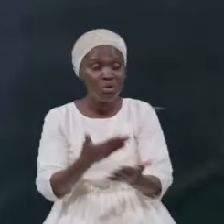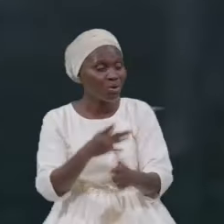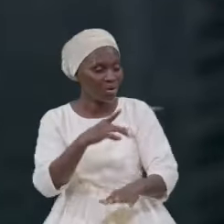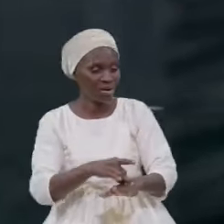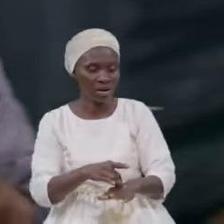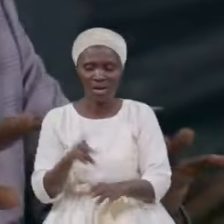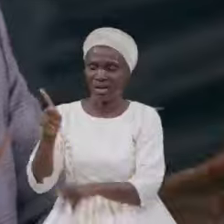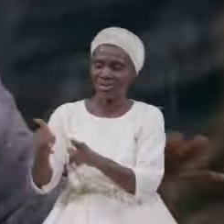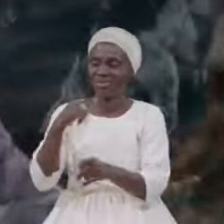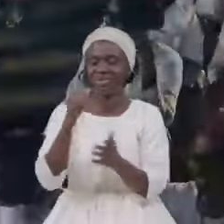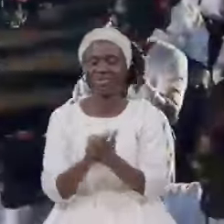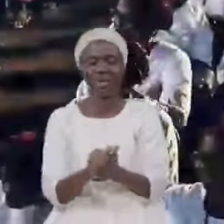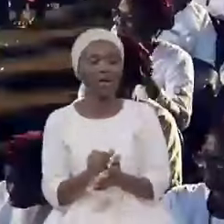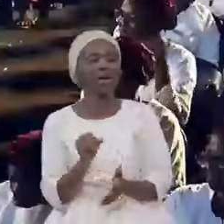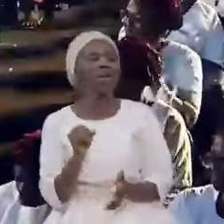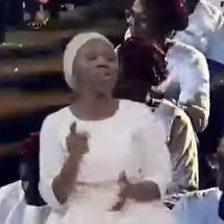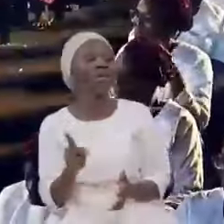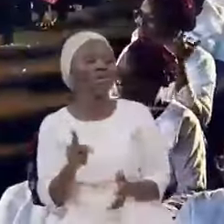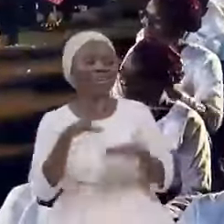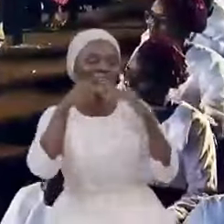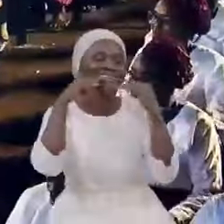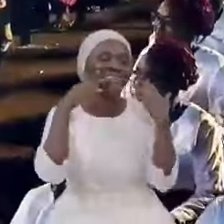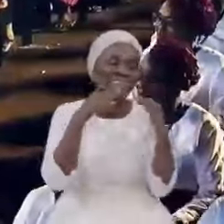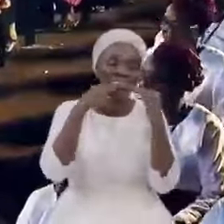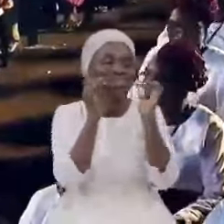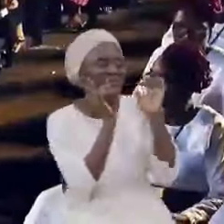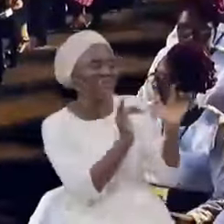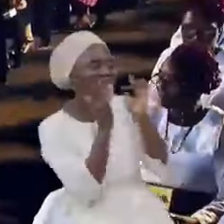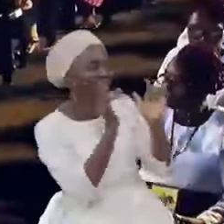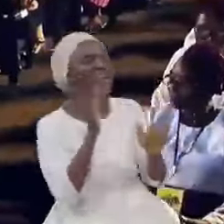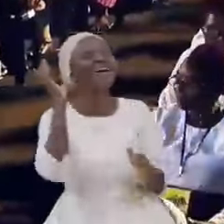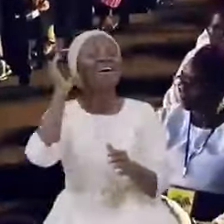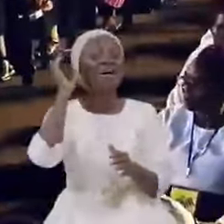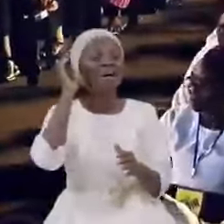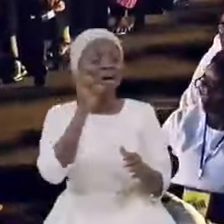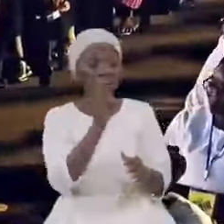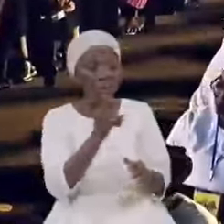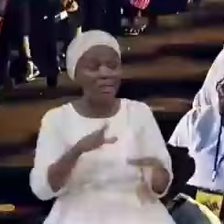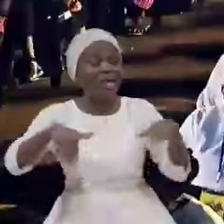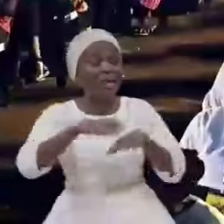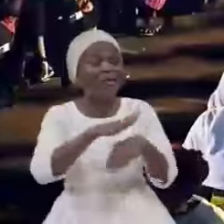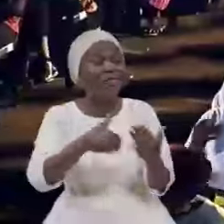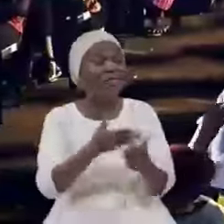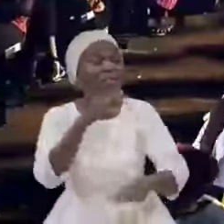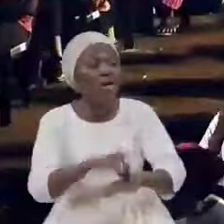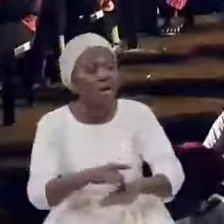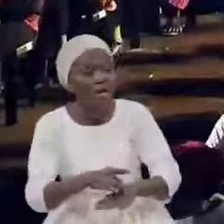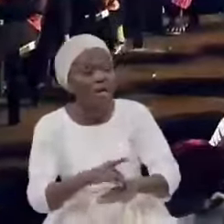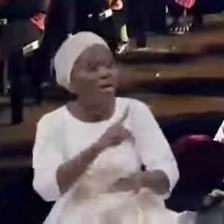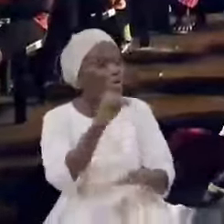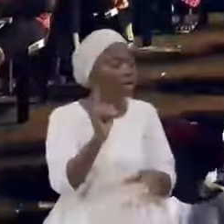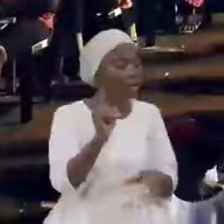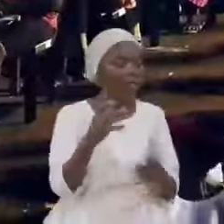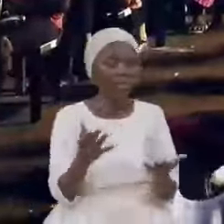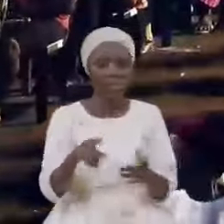water, rain, covering the whole earth. And everybody will be swept away.